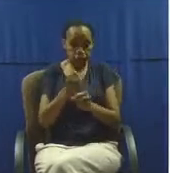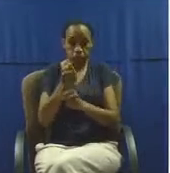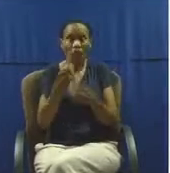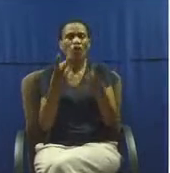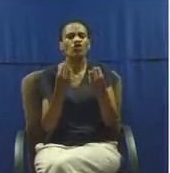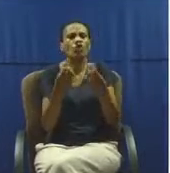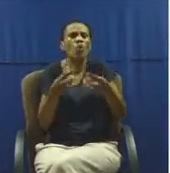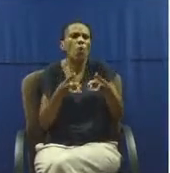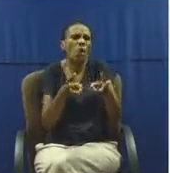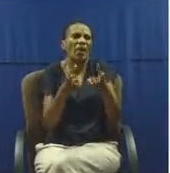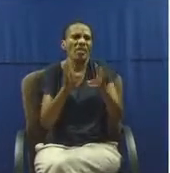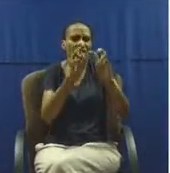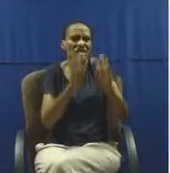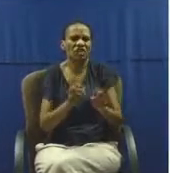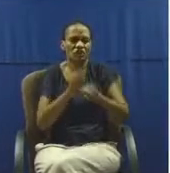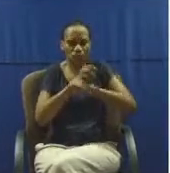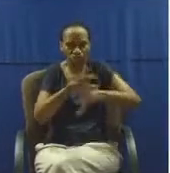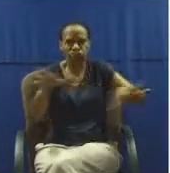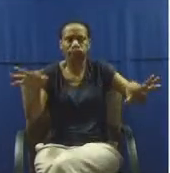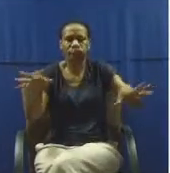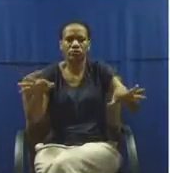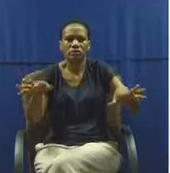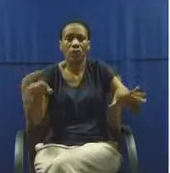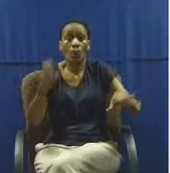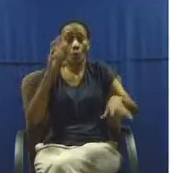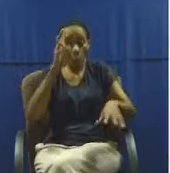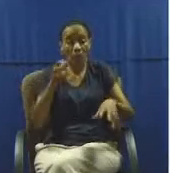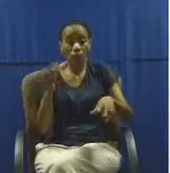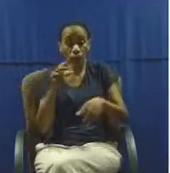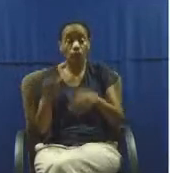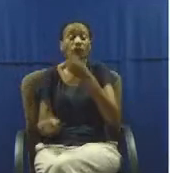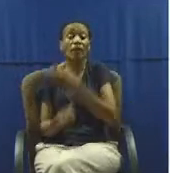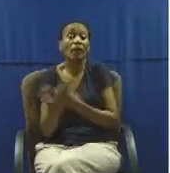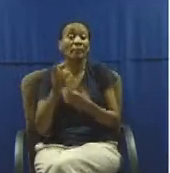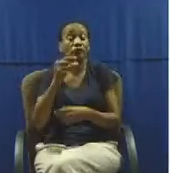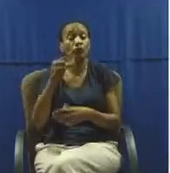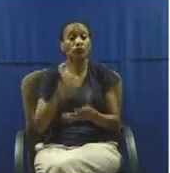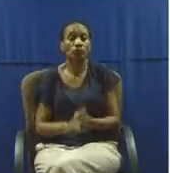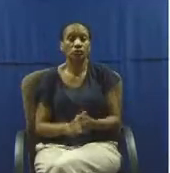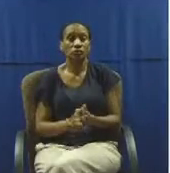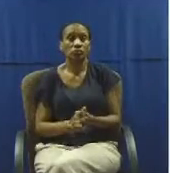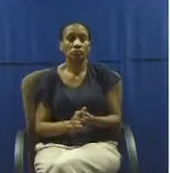new era of energy generation in our country coming to the fore.